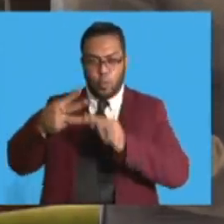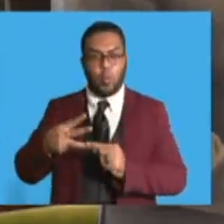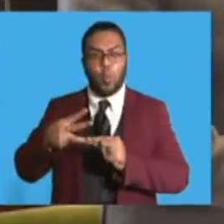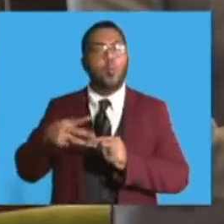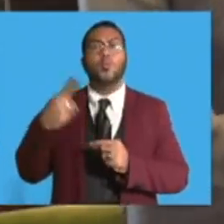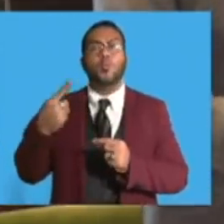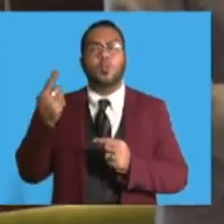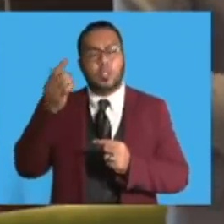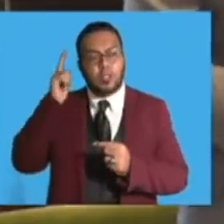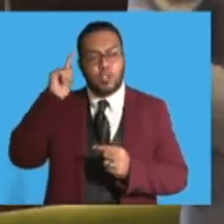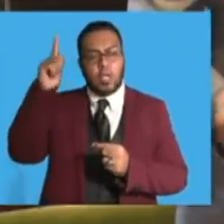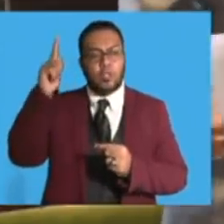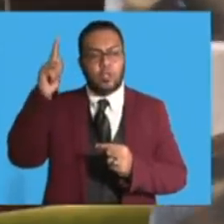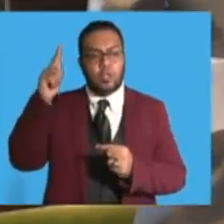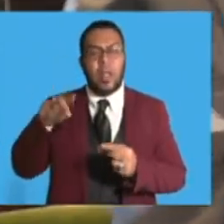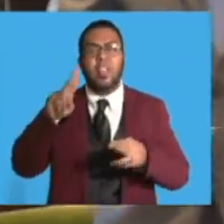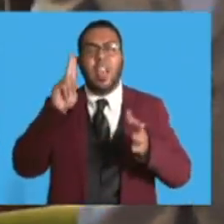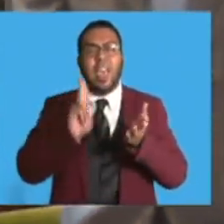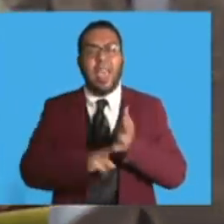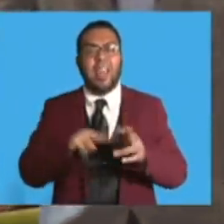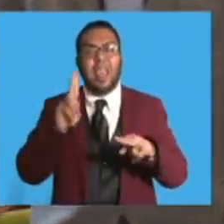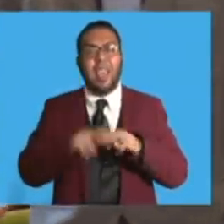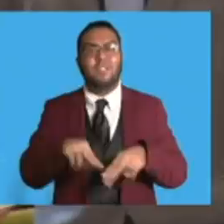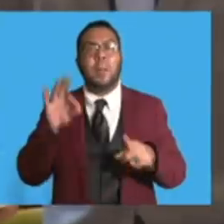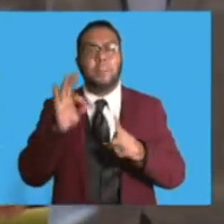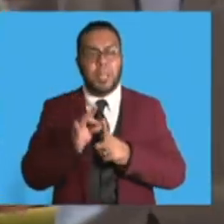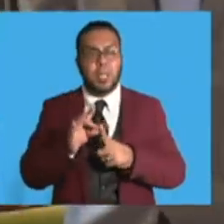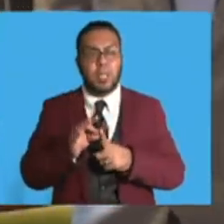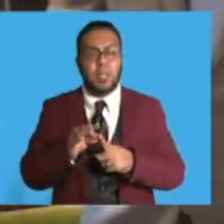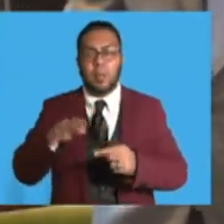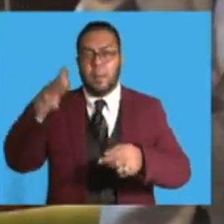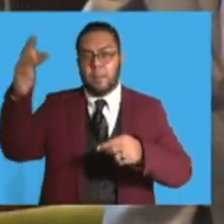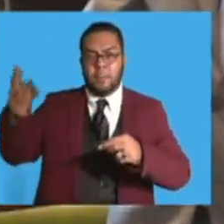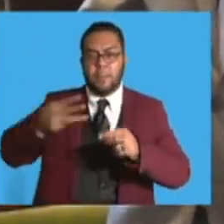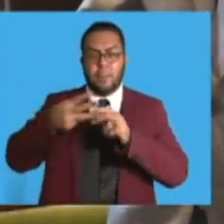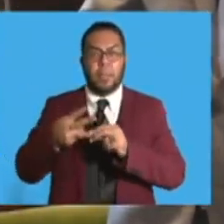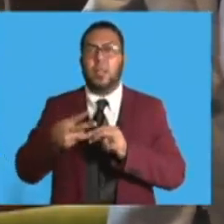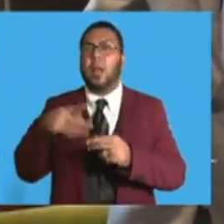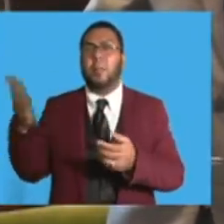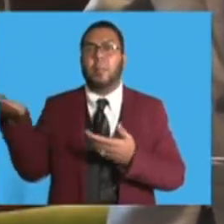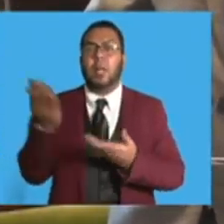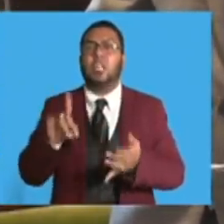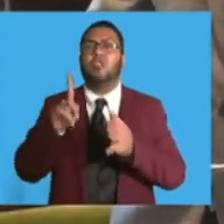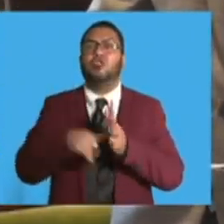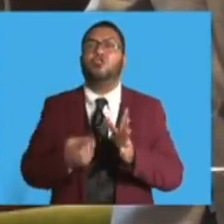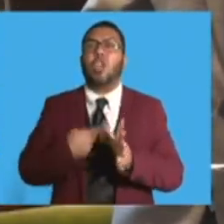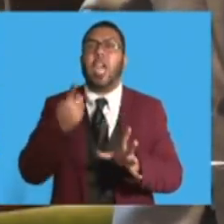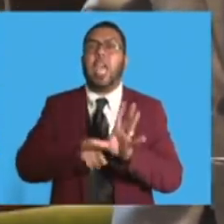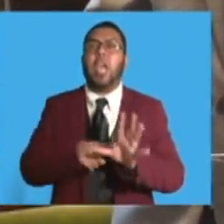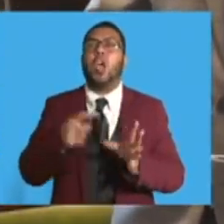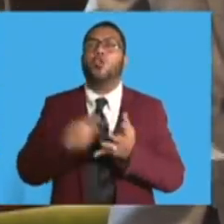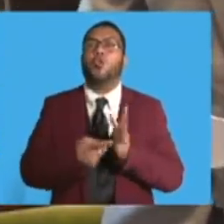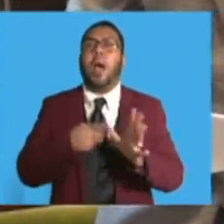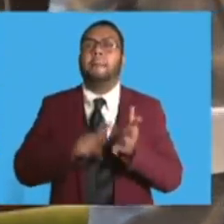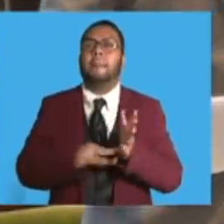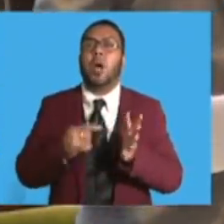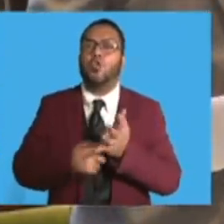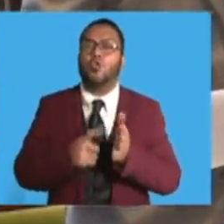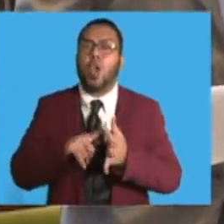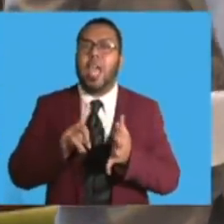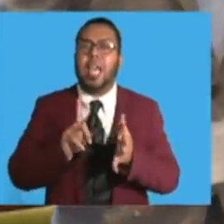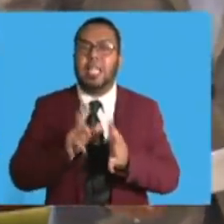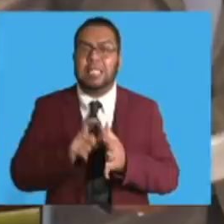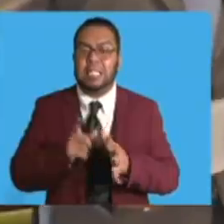is in charge? The NFP is no longer, but they brought back another Hindu, Jairam Reddy. The constitution